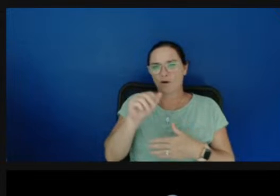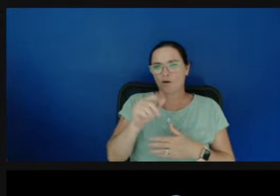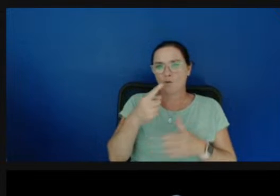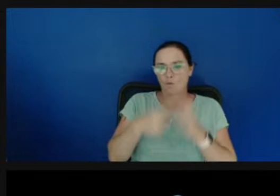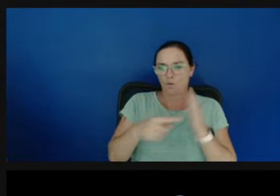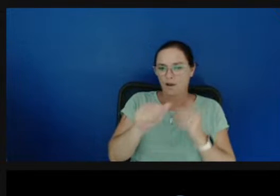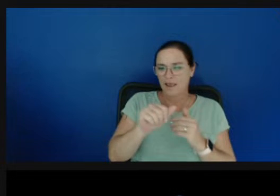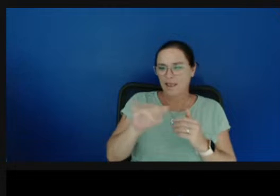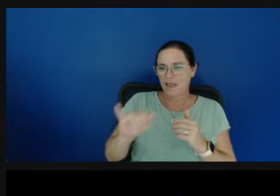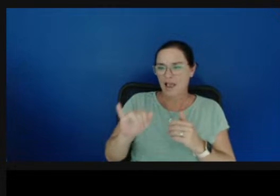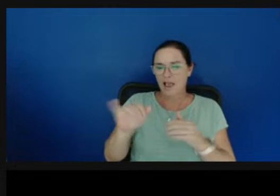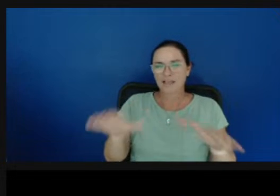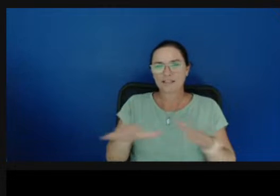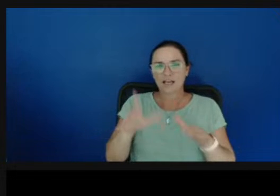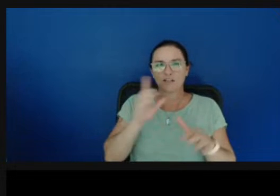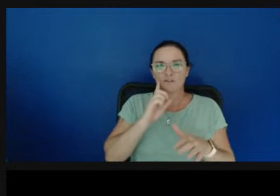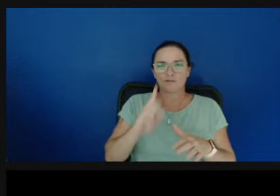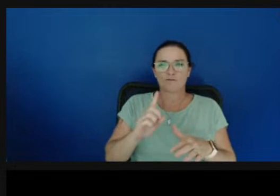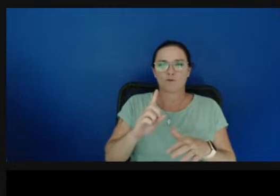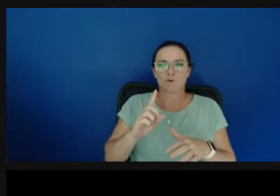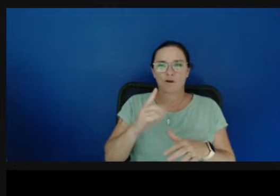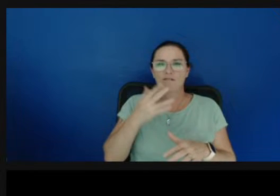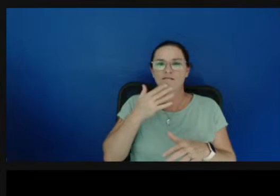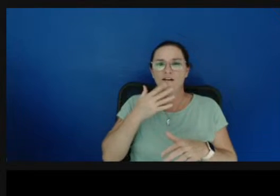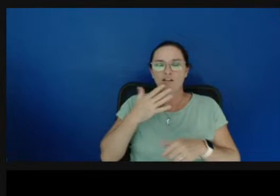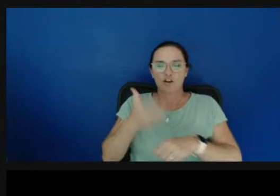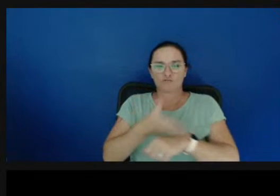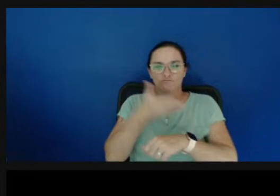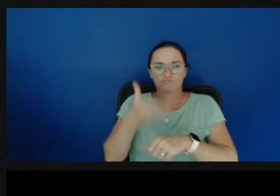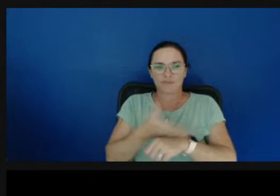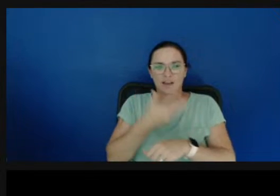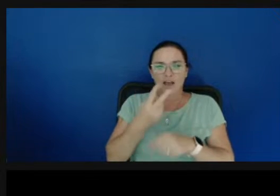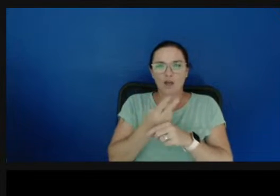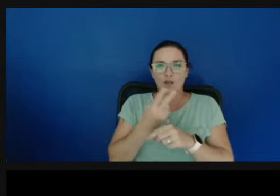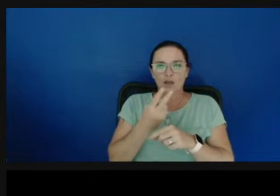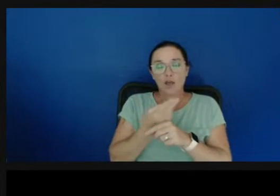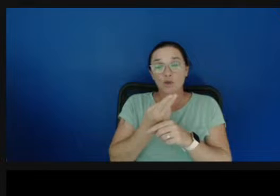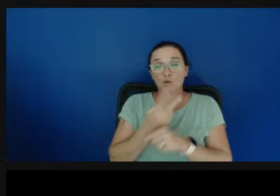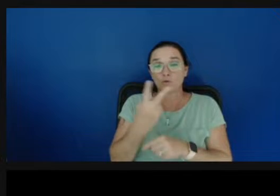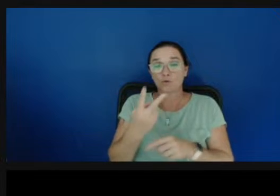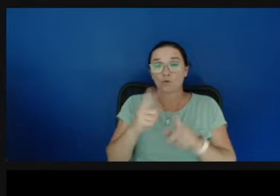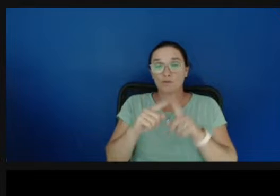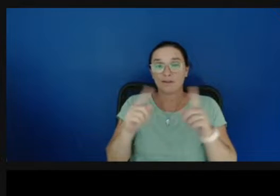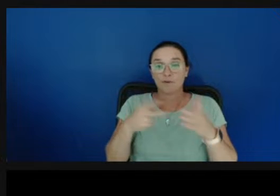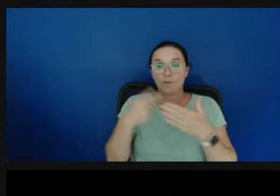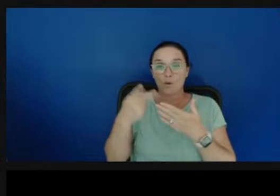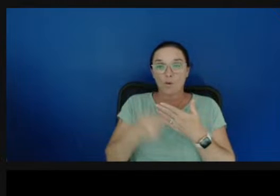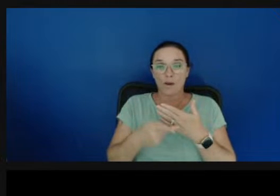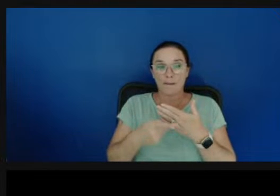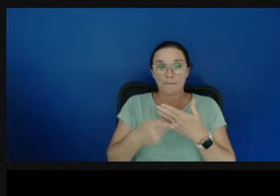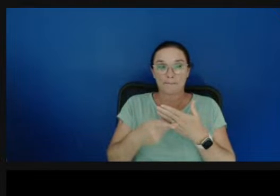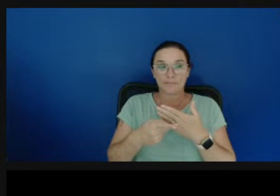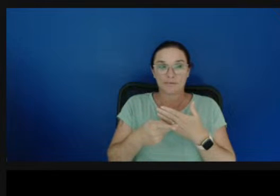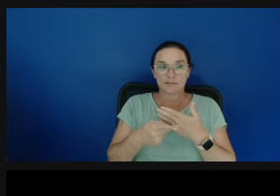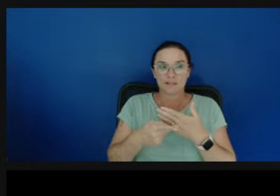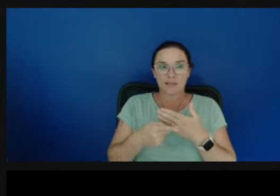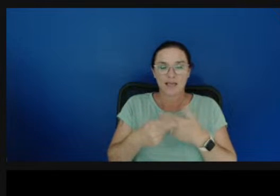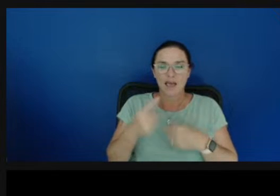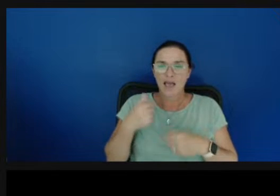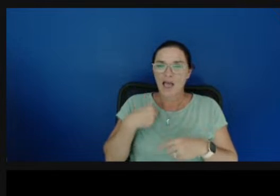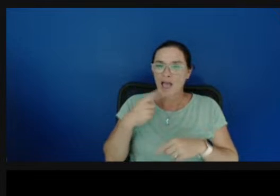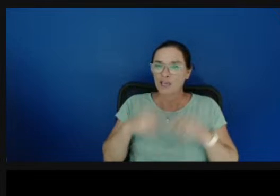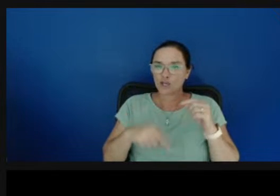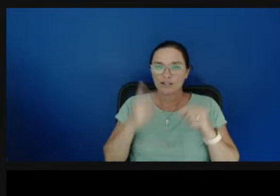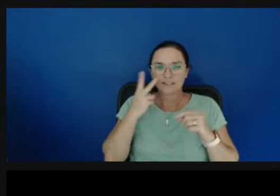the color enhancements. I used 2 different programs to do this, and I really couldn't tell if you